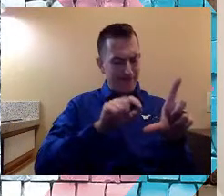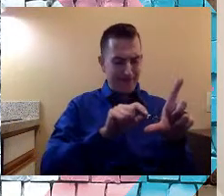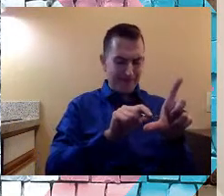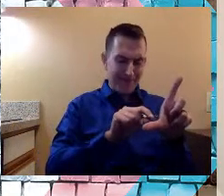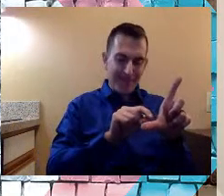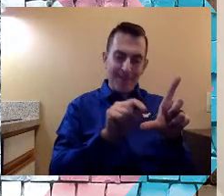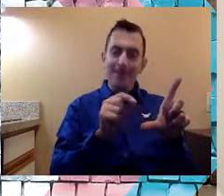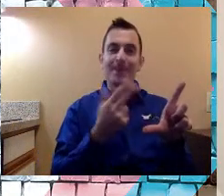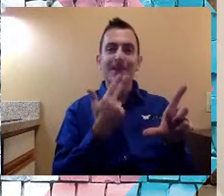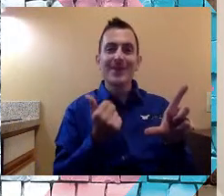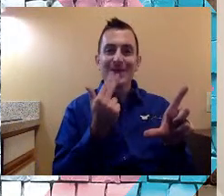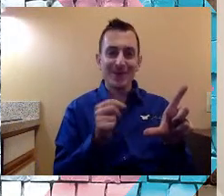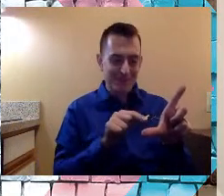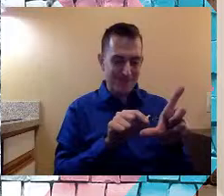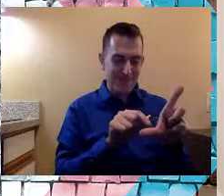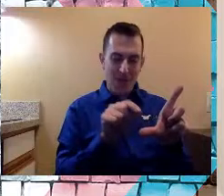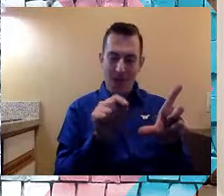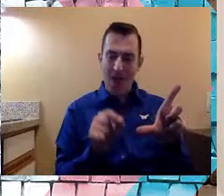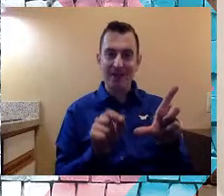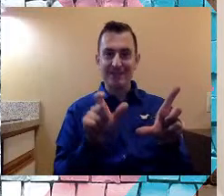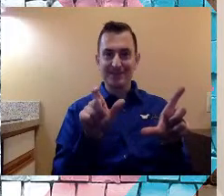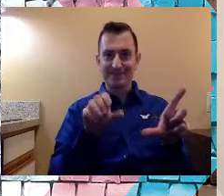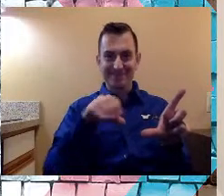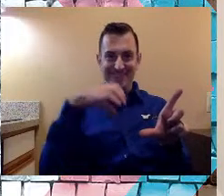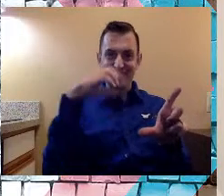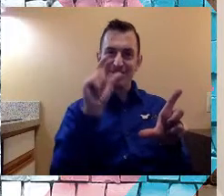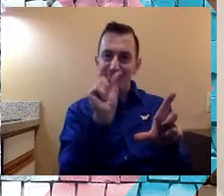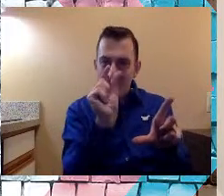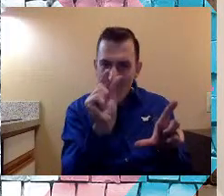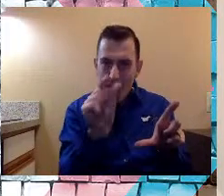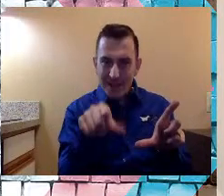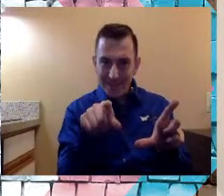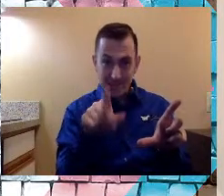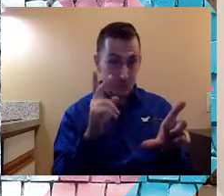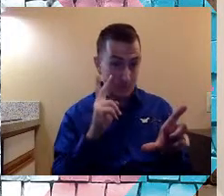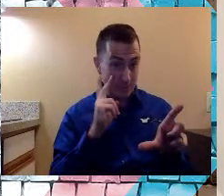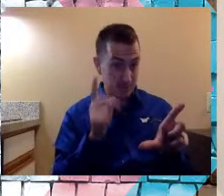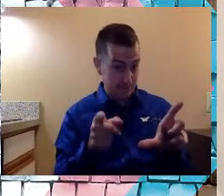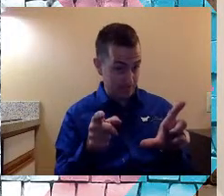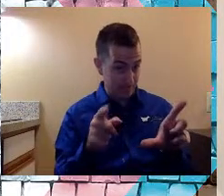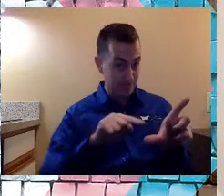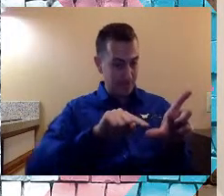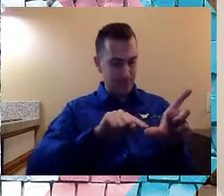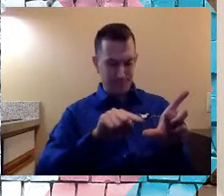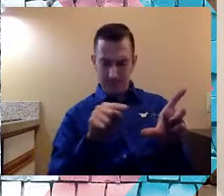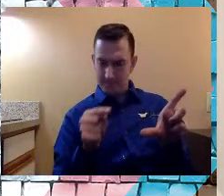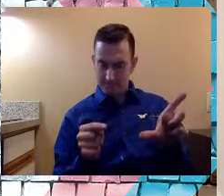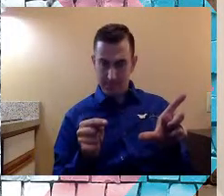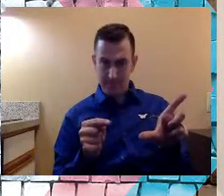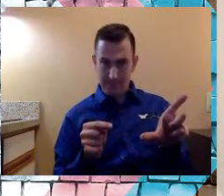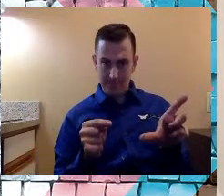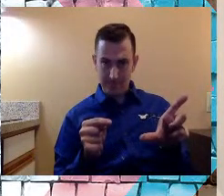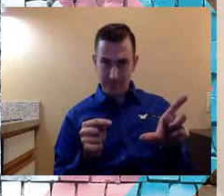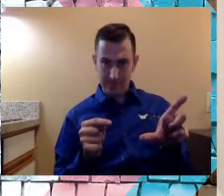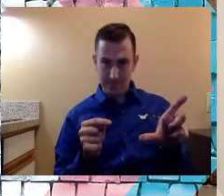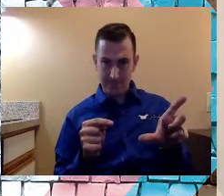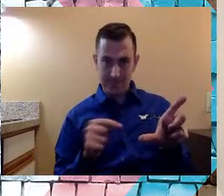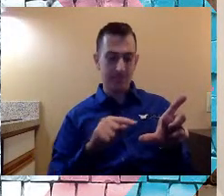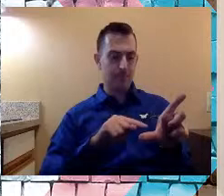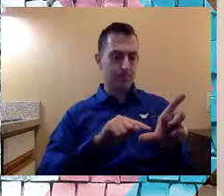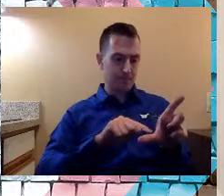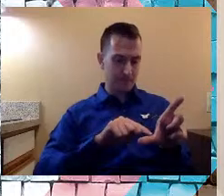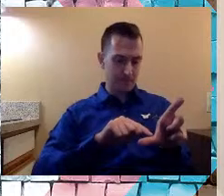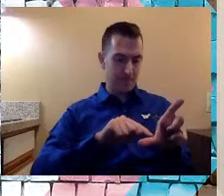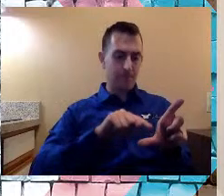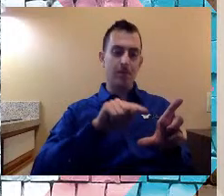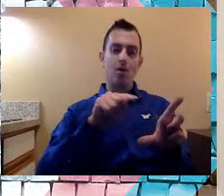small. And this one looks like a half circle. And then what you're going to do is you're going to trace your next one